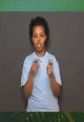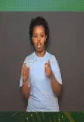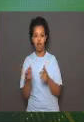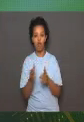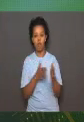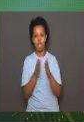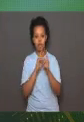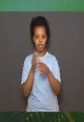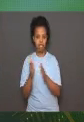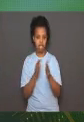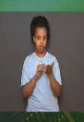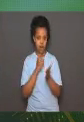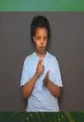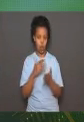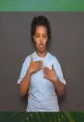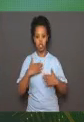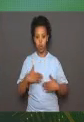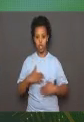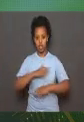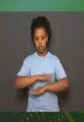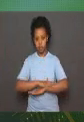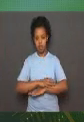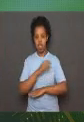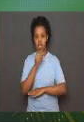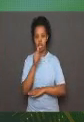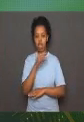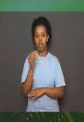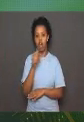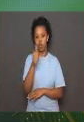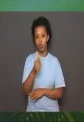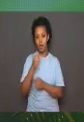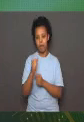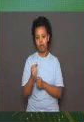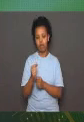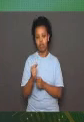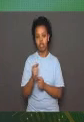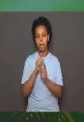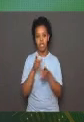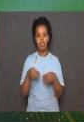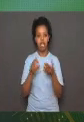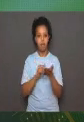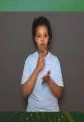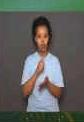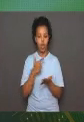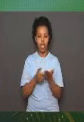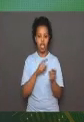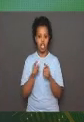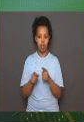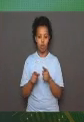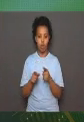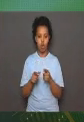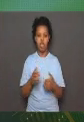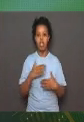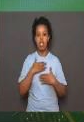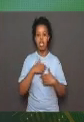and prepares the body for rest and repair. This would result in a decreased